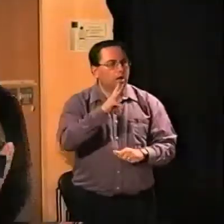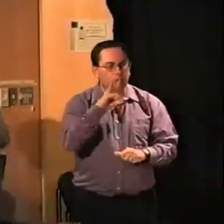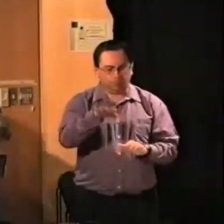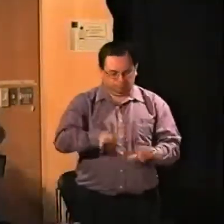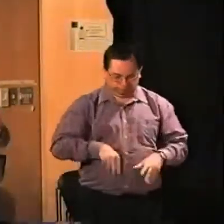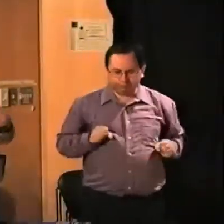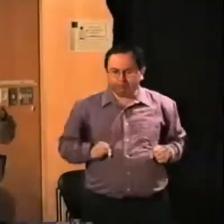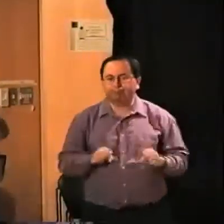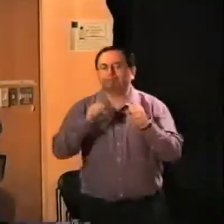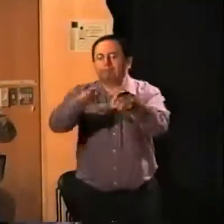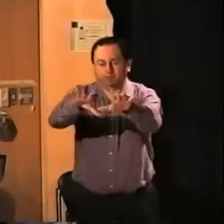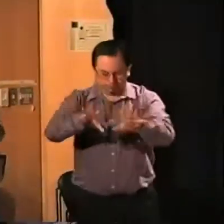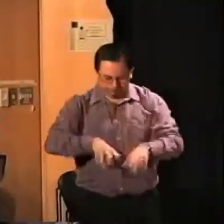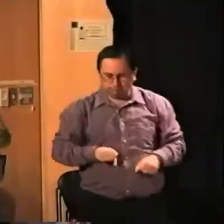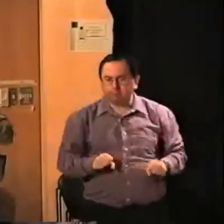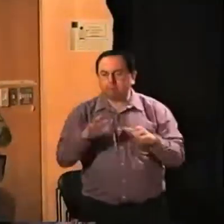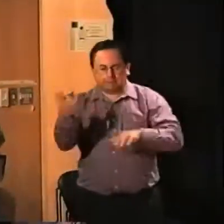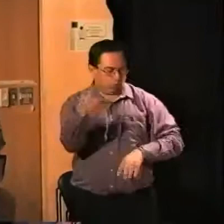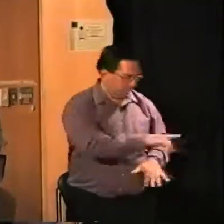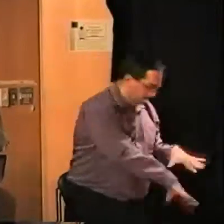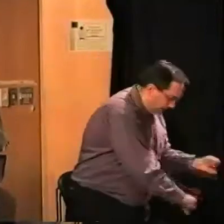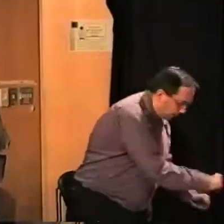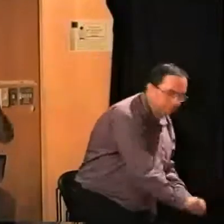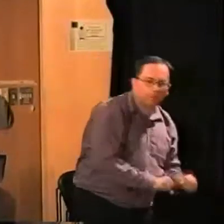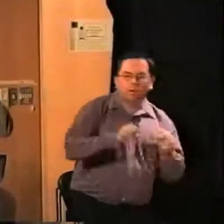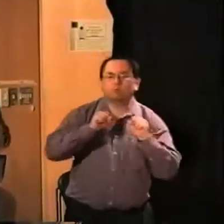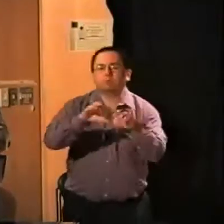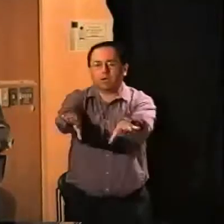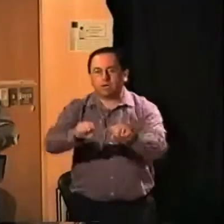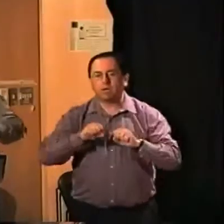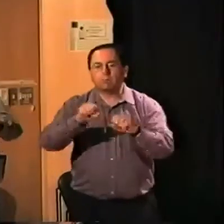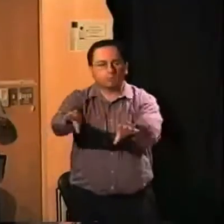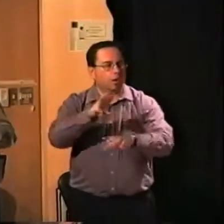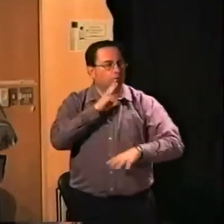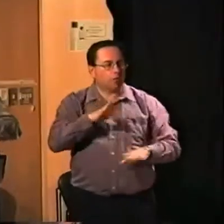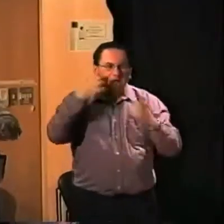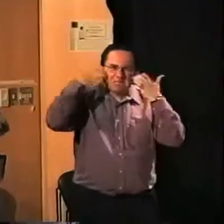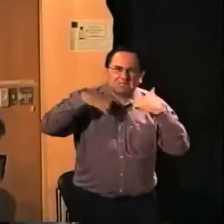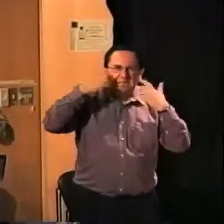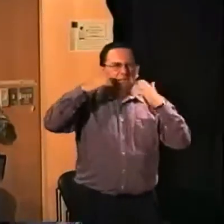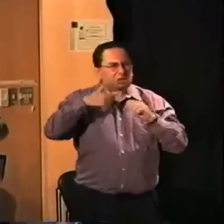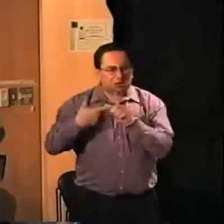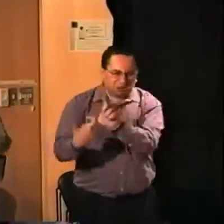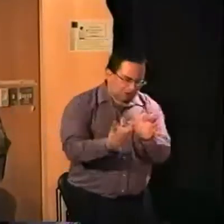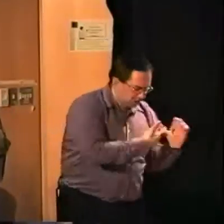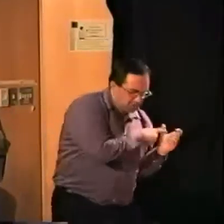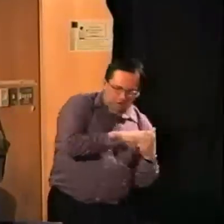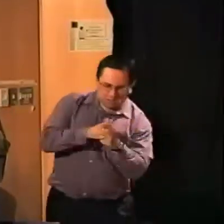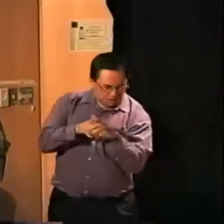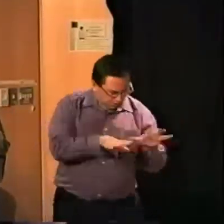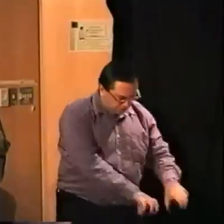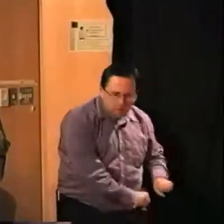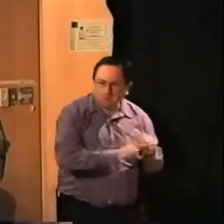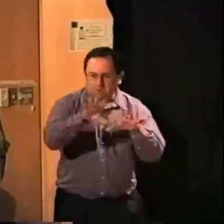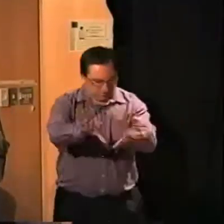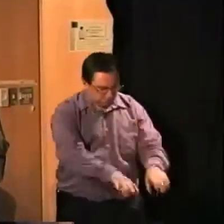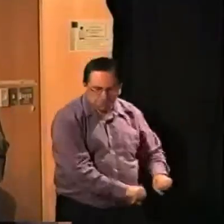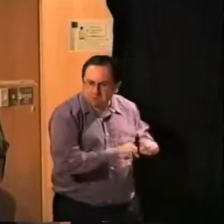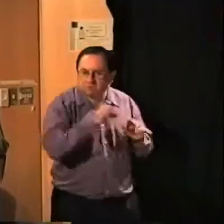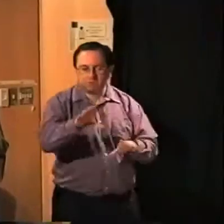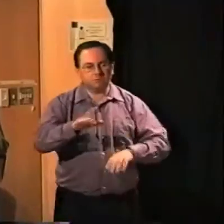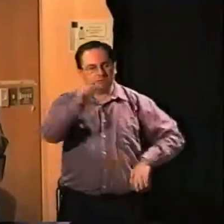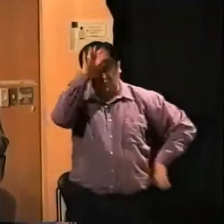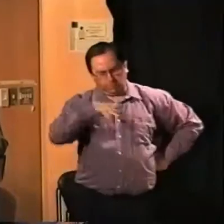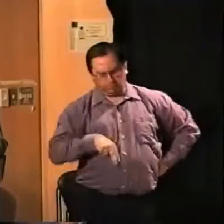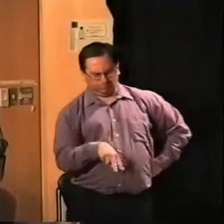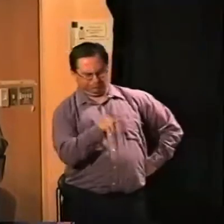into the water, and back up again, and back and forth. Just, you know, sweat running down the brow, but just tirelessly, back and forth, back and forth. And the